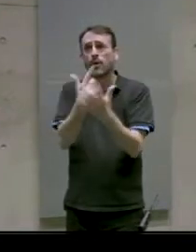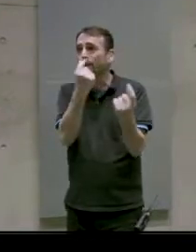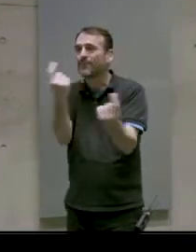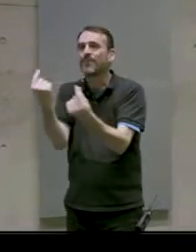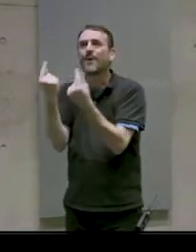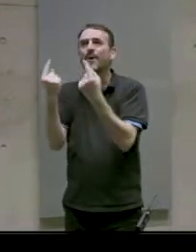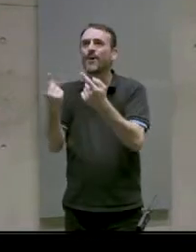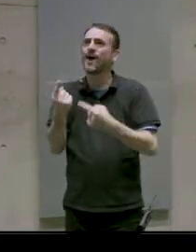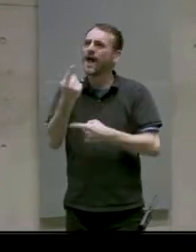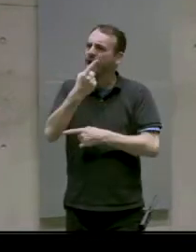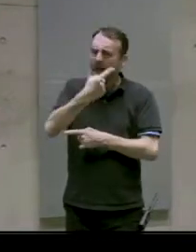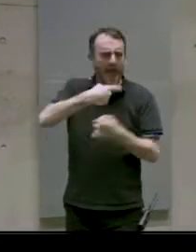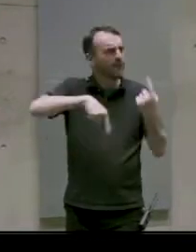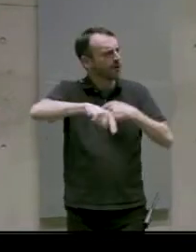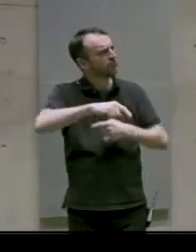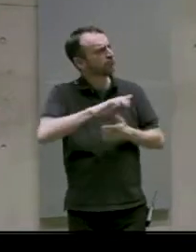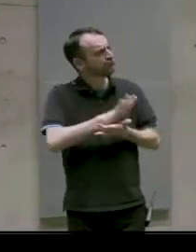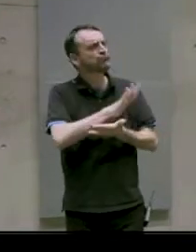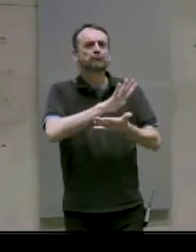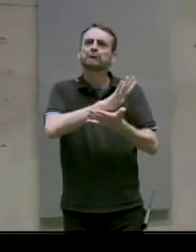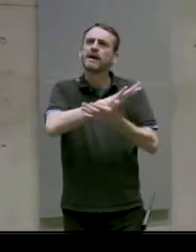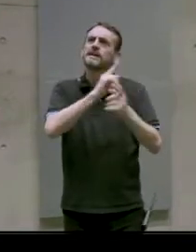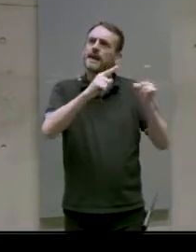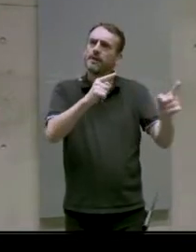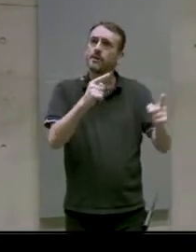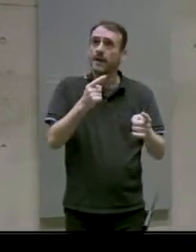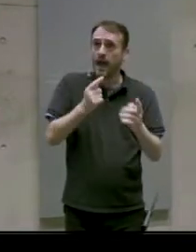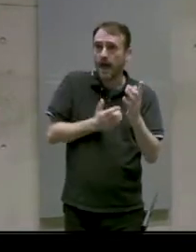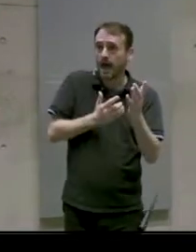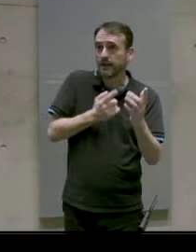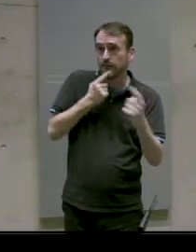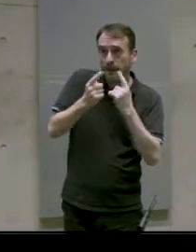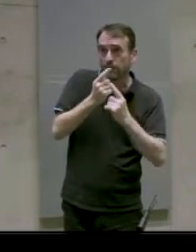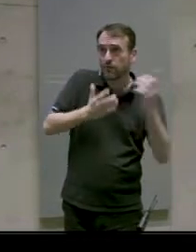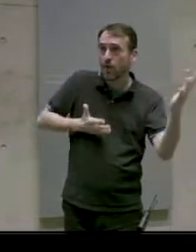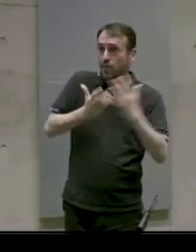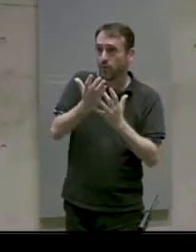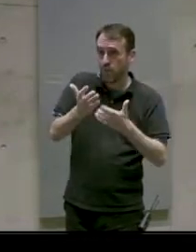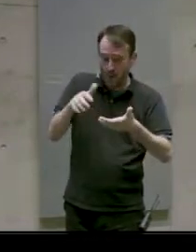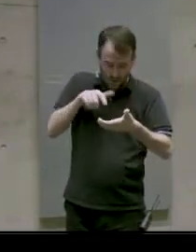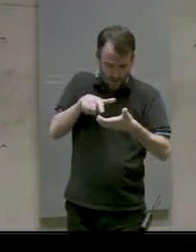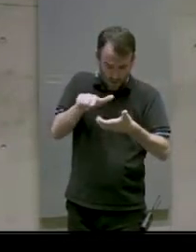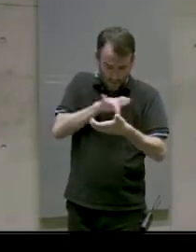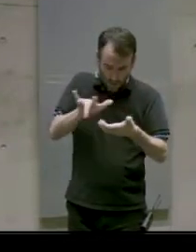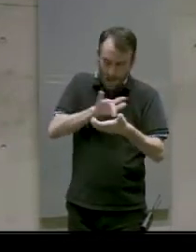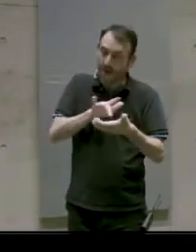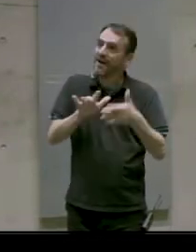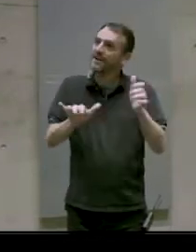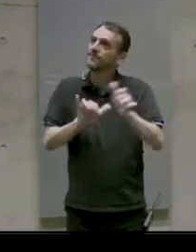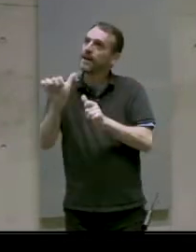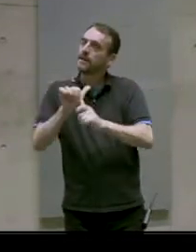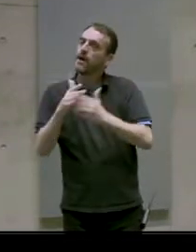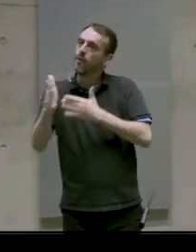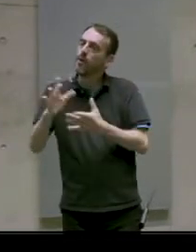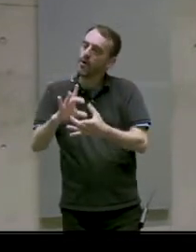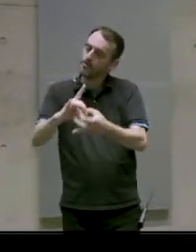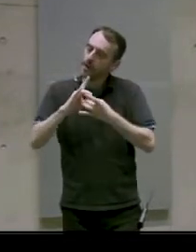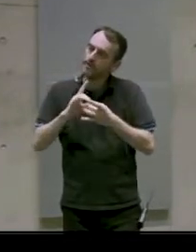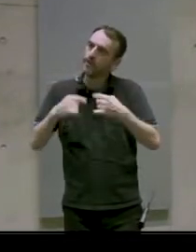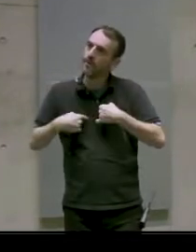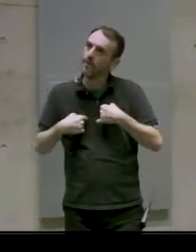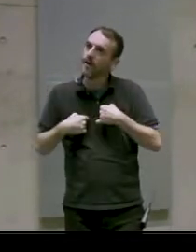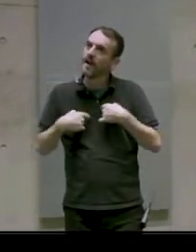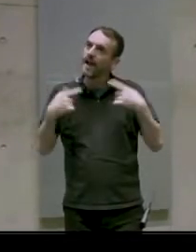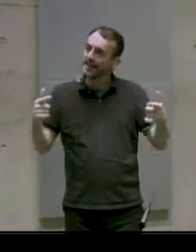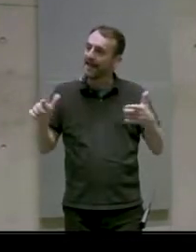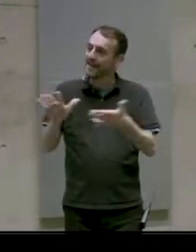loves entertainment and information on their mobile phones. It's even better, more personal and engaging when that